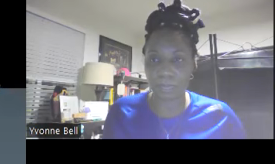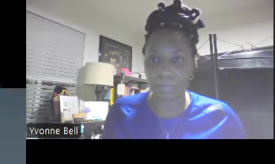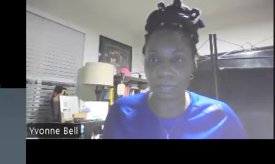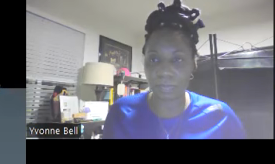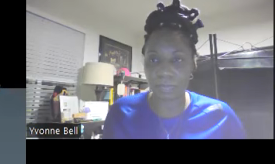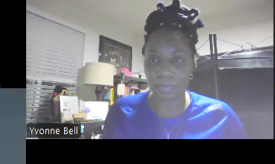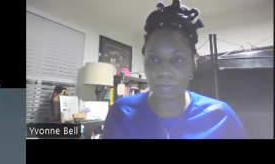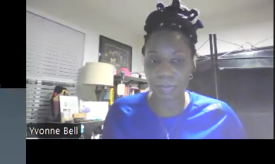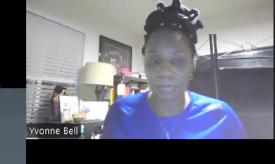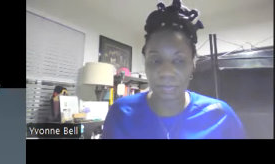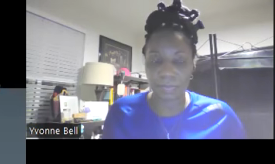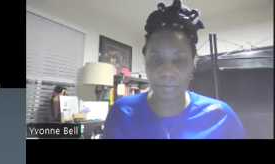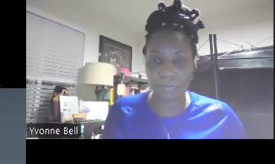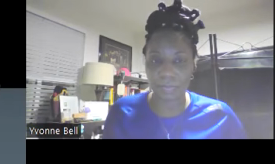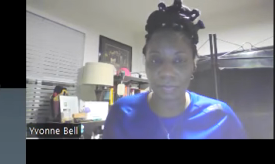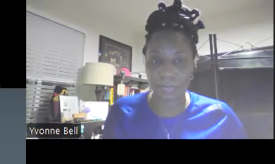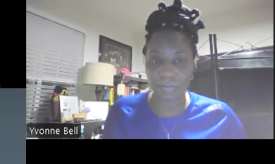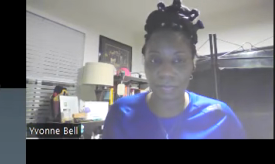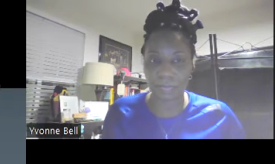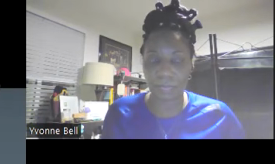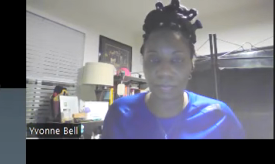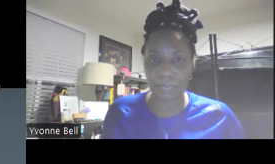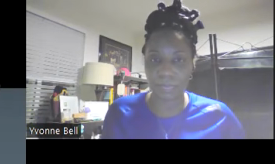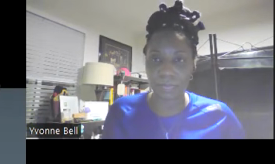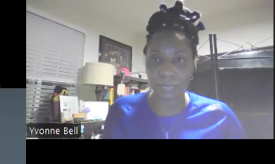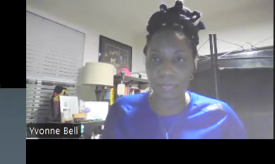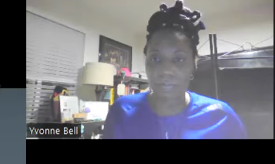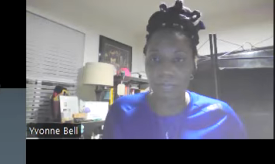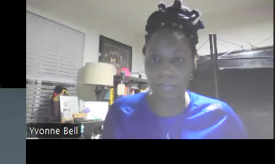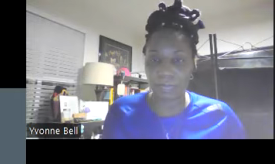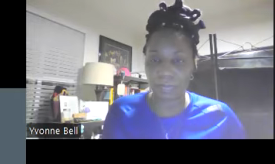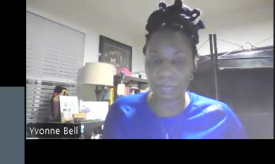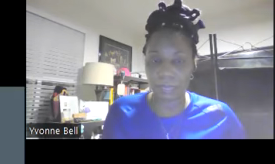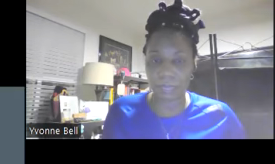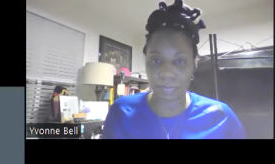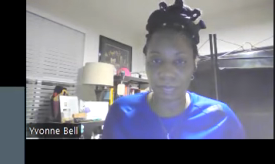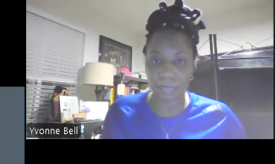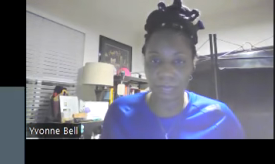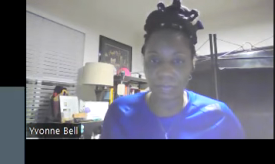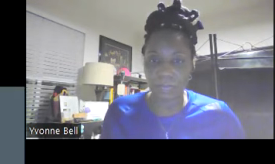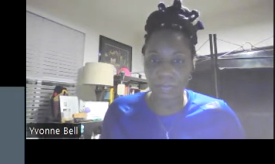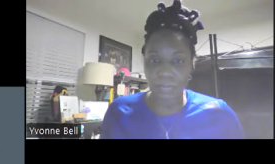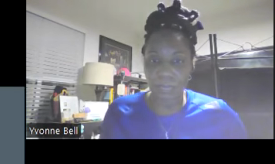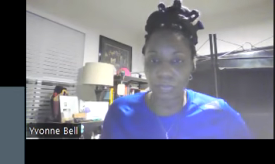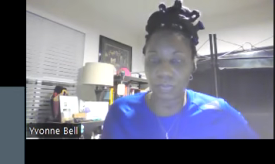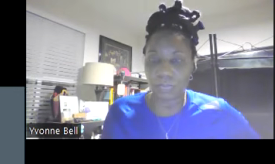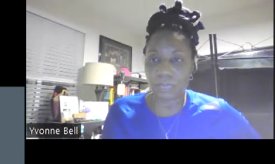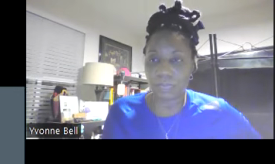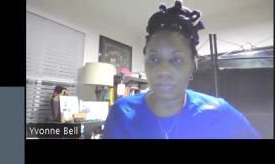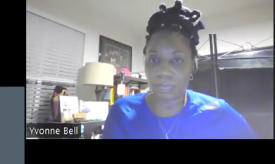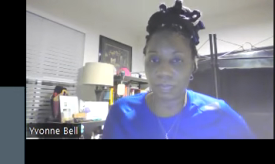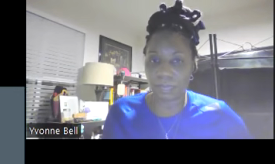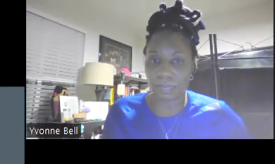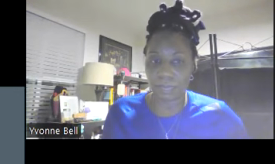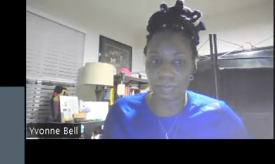Welcome to Occupational Licensing Online. This tutorial is for existing license holders to apply for, renew,